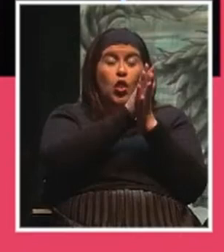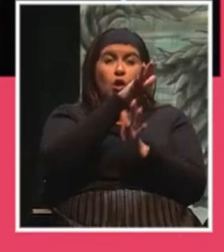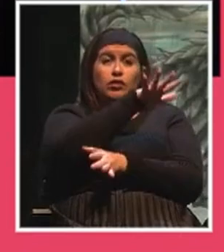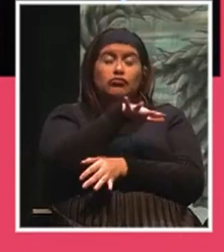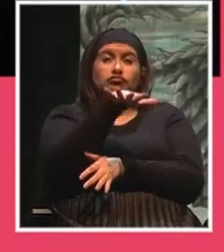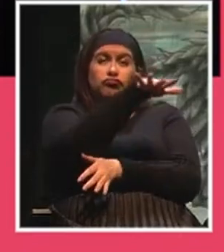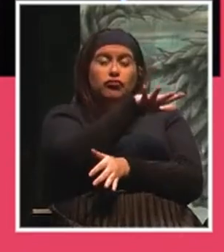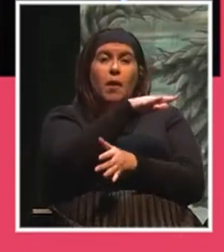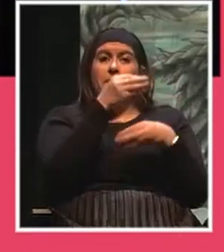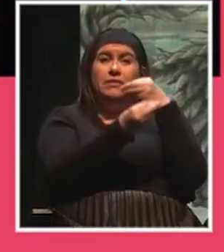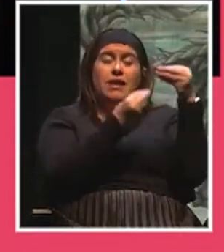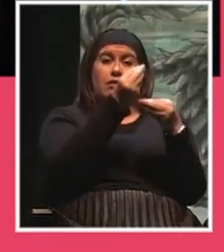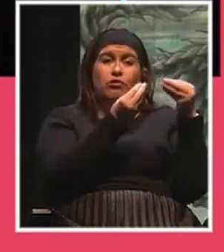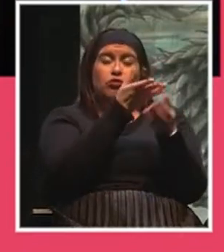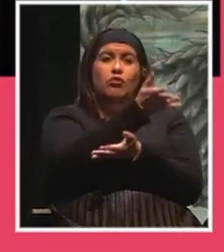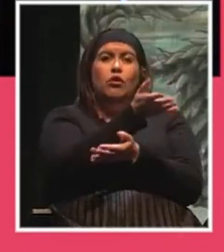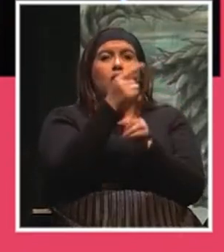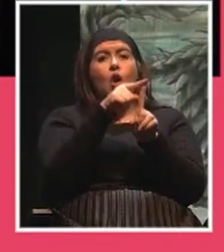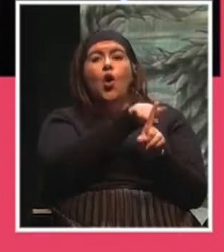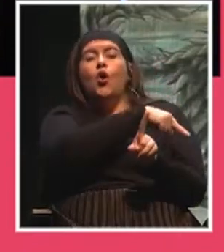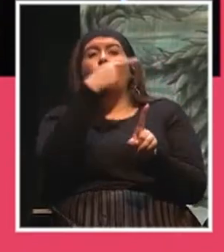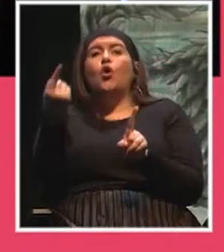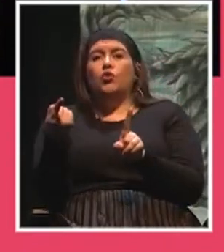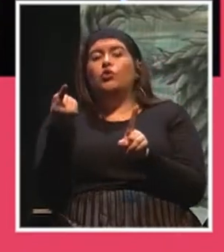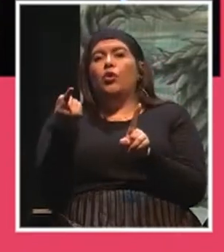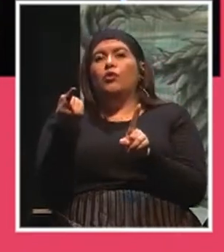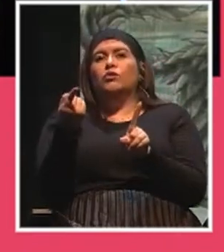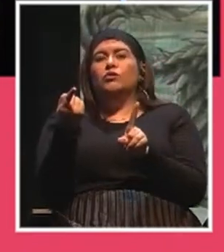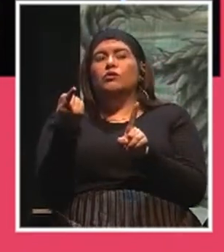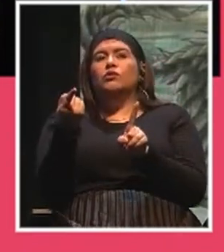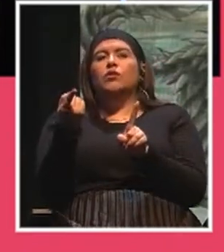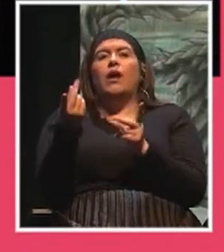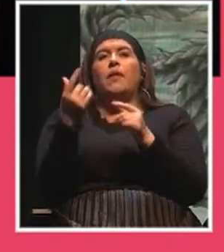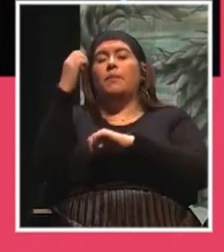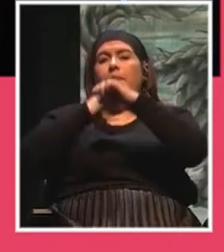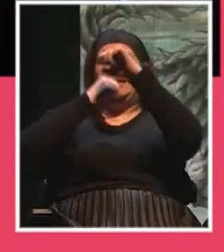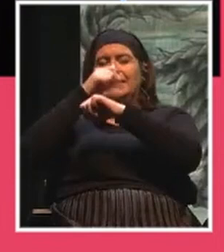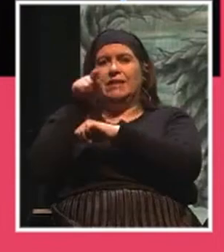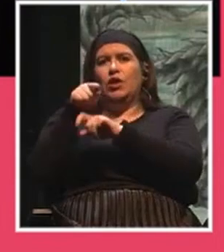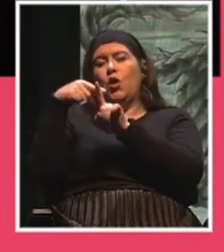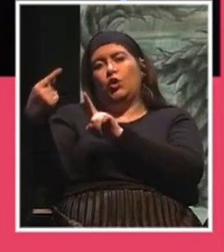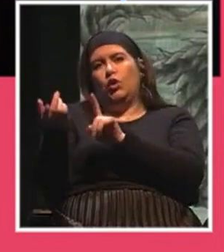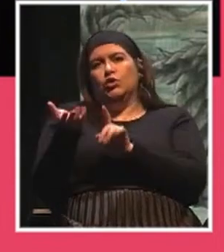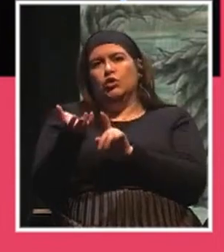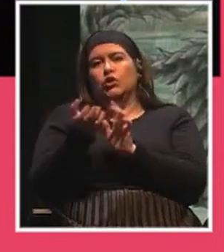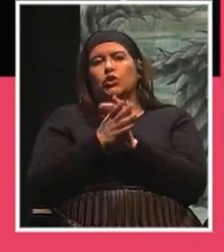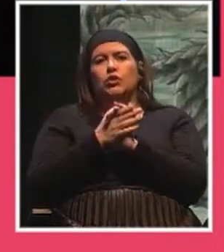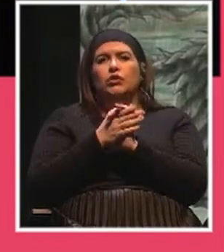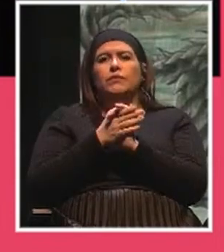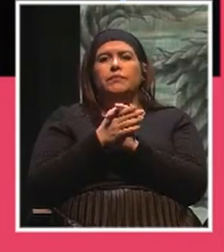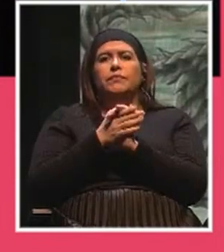Netflix was coming onto the scene, and their business